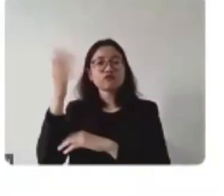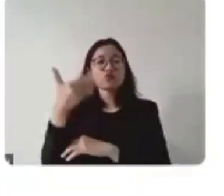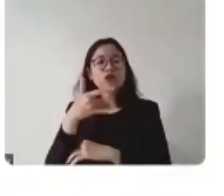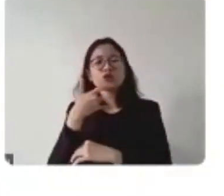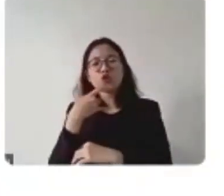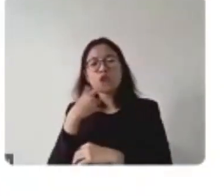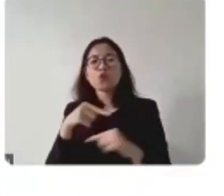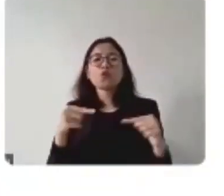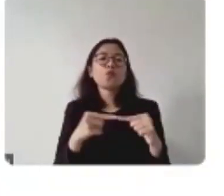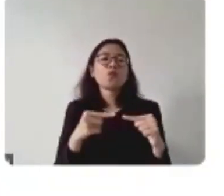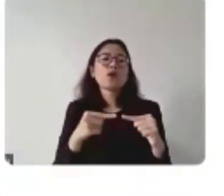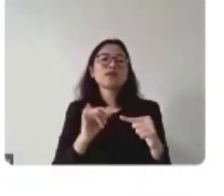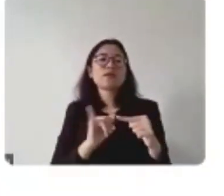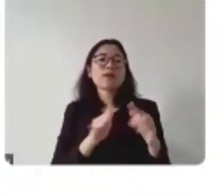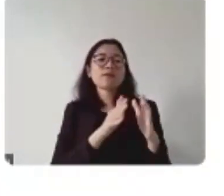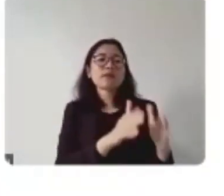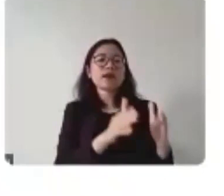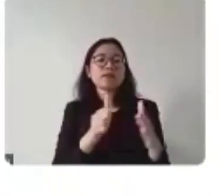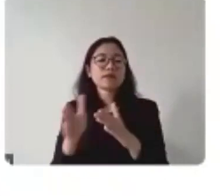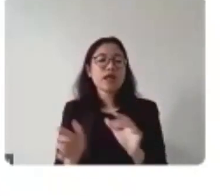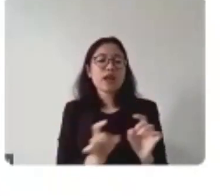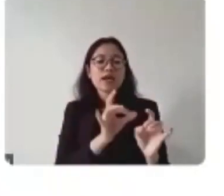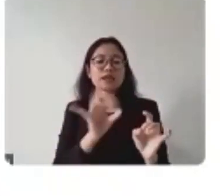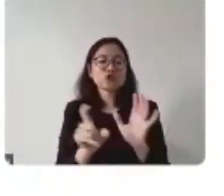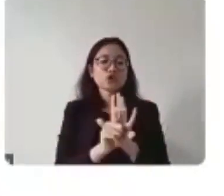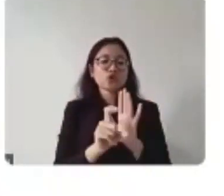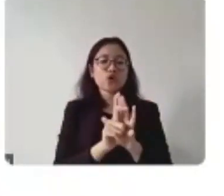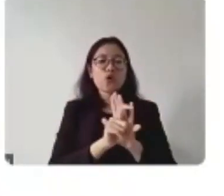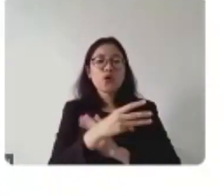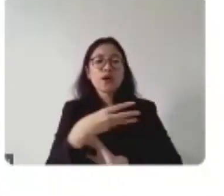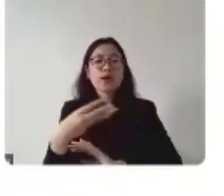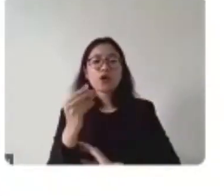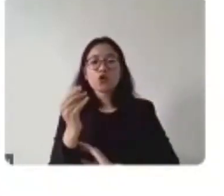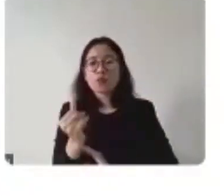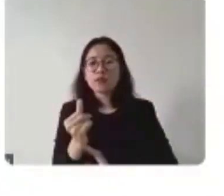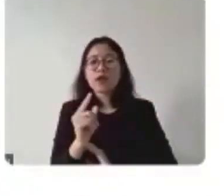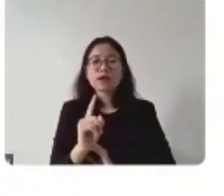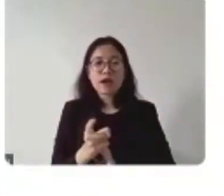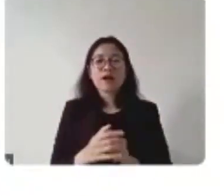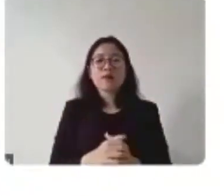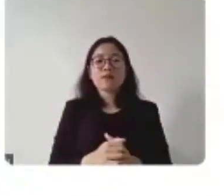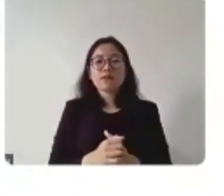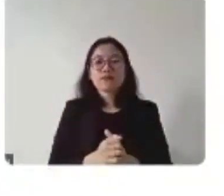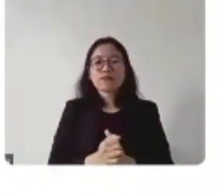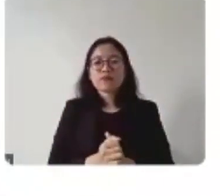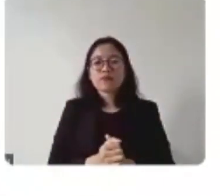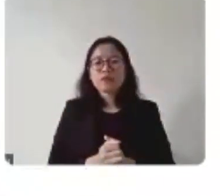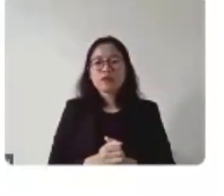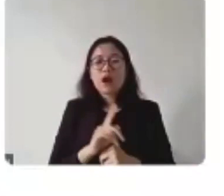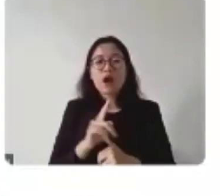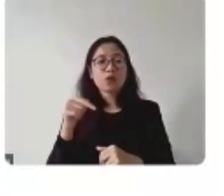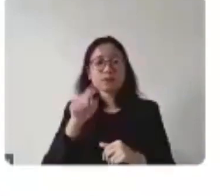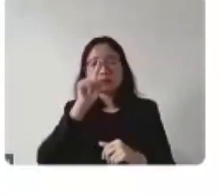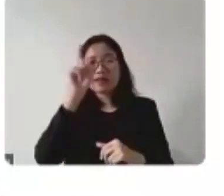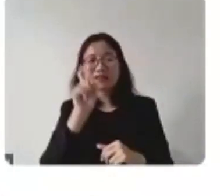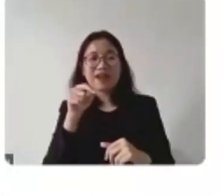sources of greenhouse gases that lead to global warming are also the same sources that lead to ambient air